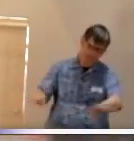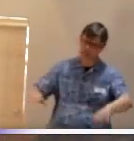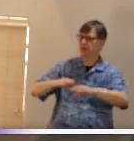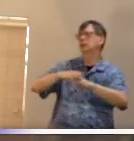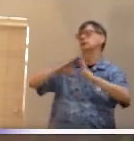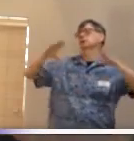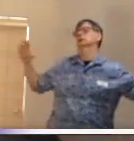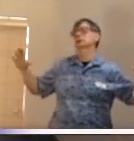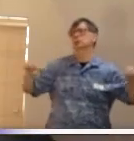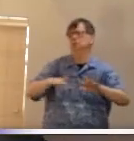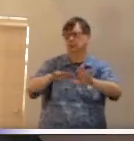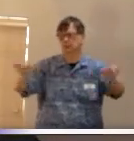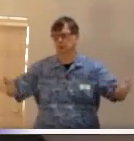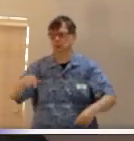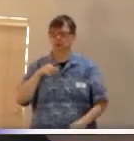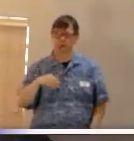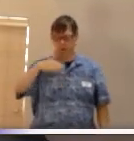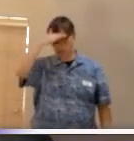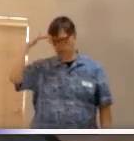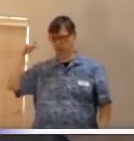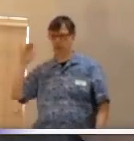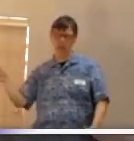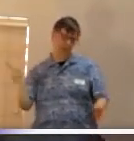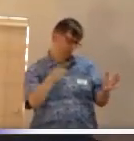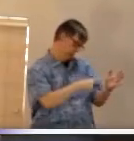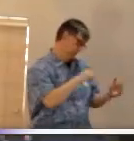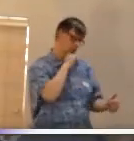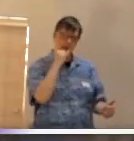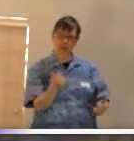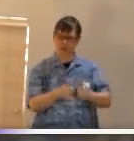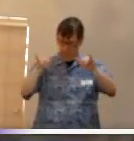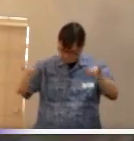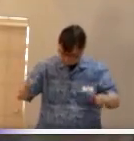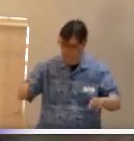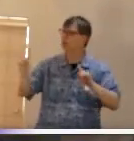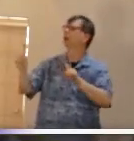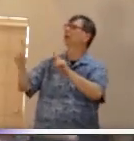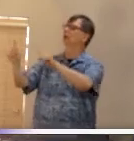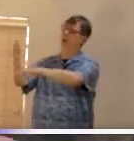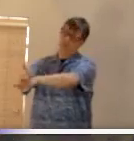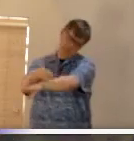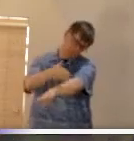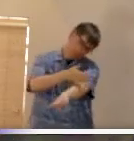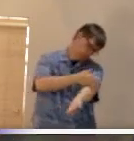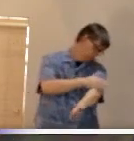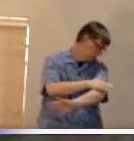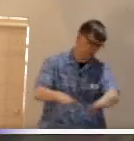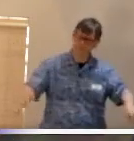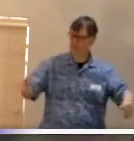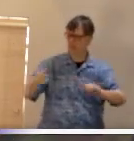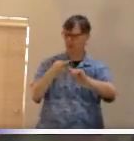express until we start to look at it. So if you stay in your current vibrational patterning, nothing will change